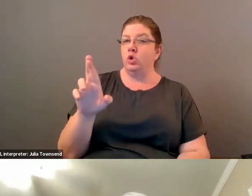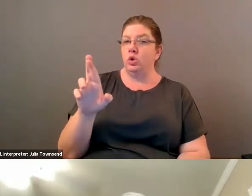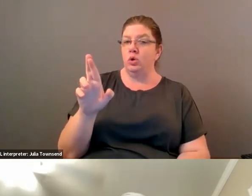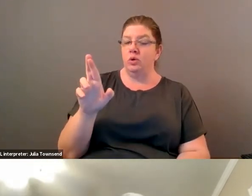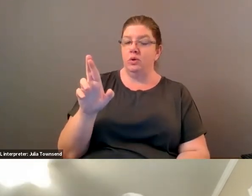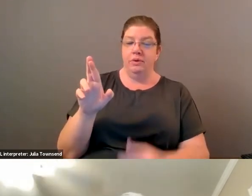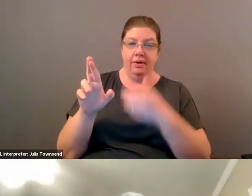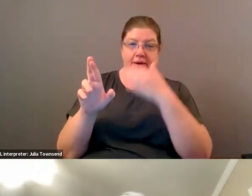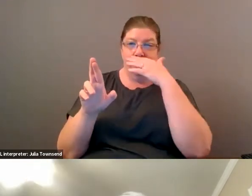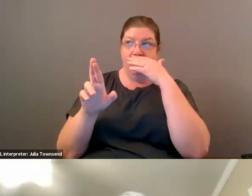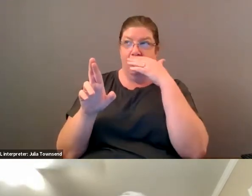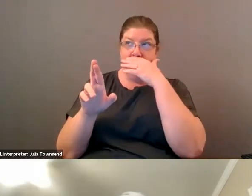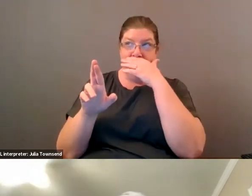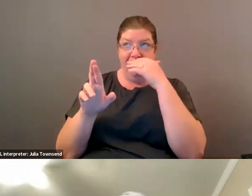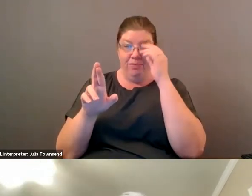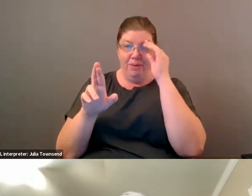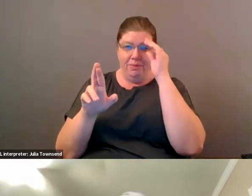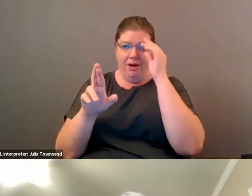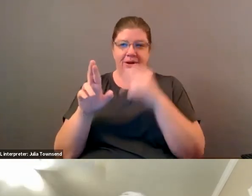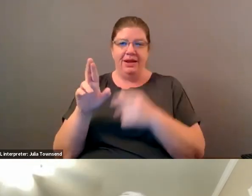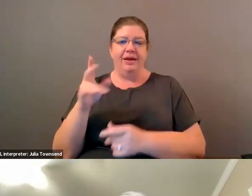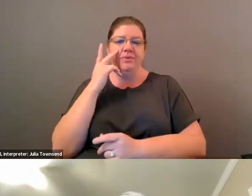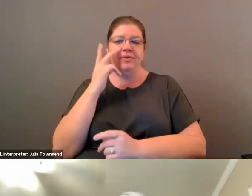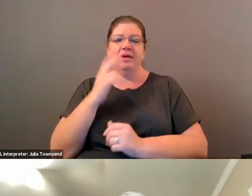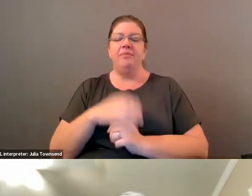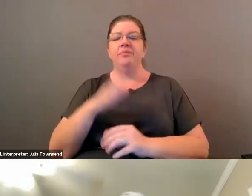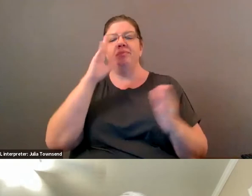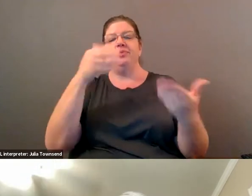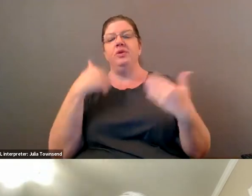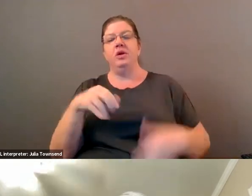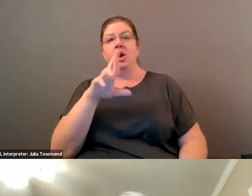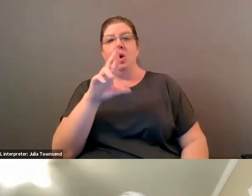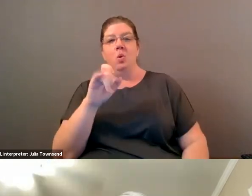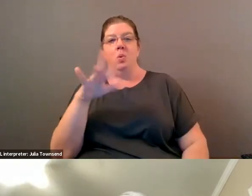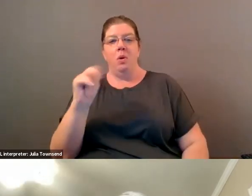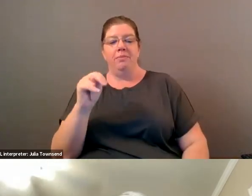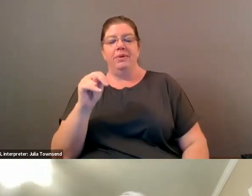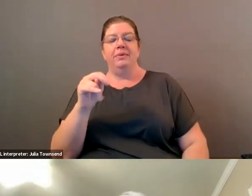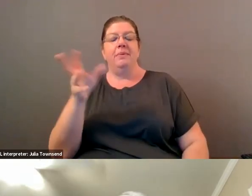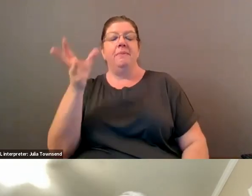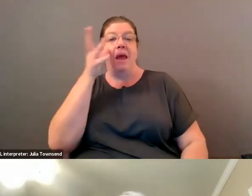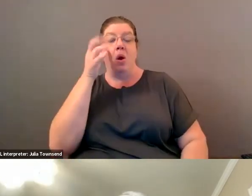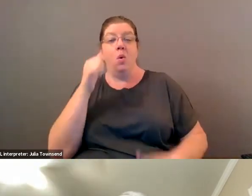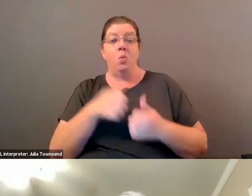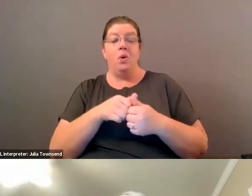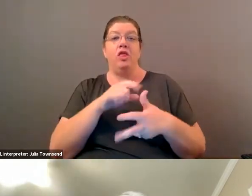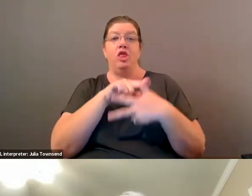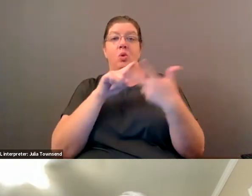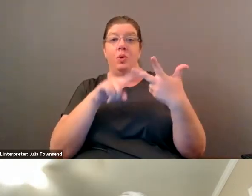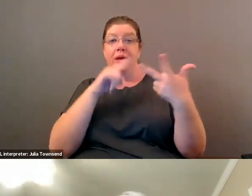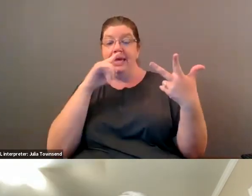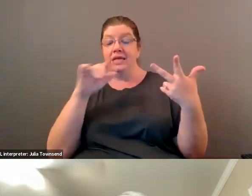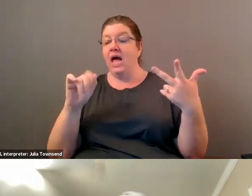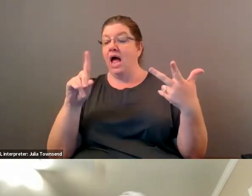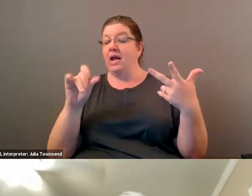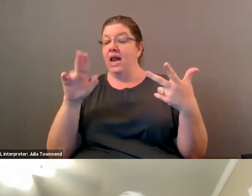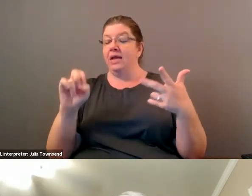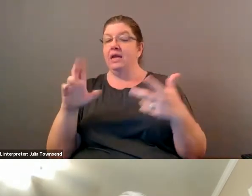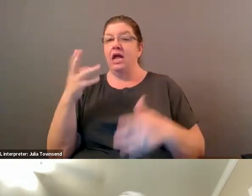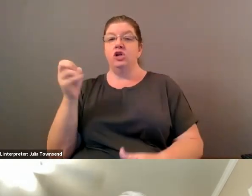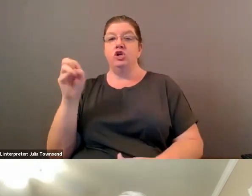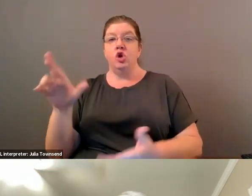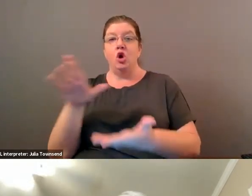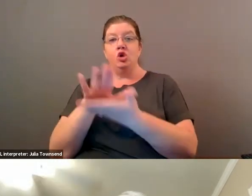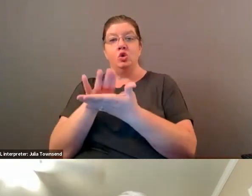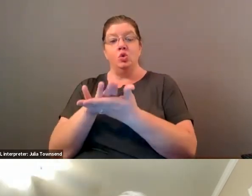Good evening, board. Thank you very much. My name is Robin Unander. I am a parent for three kids for Adelante Charter School. Our journey started